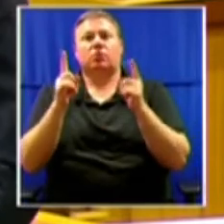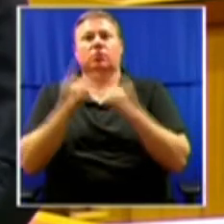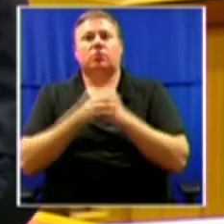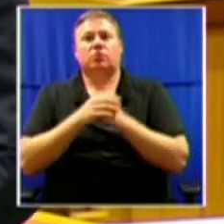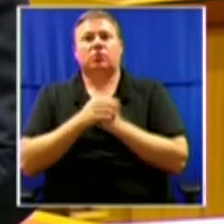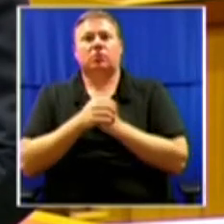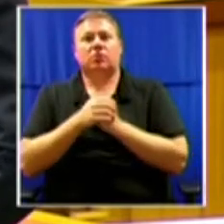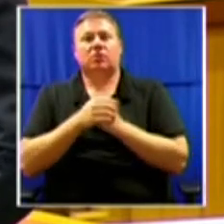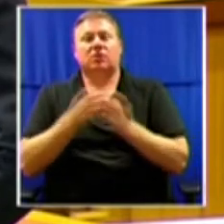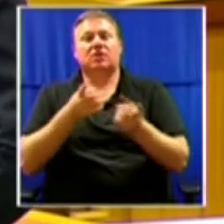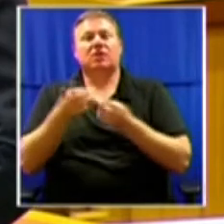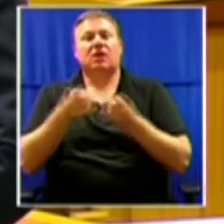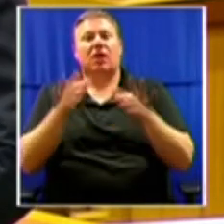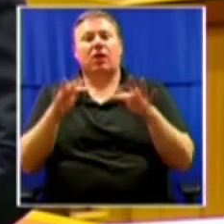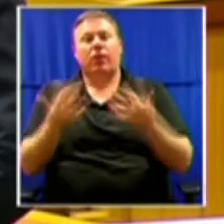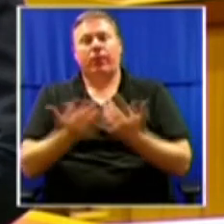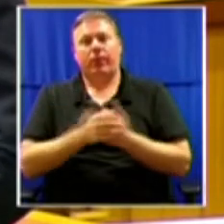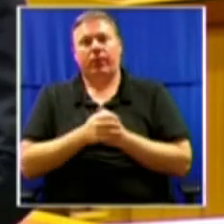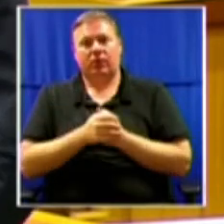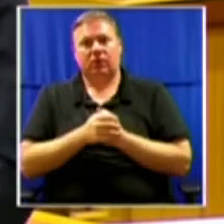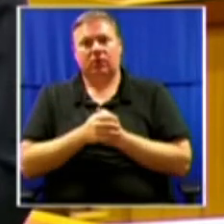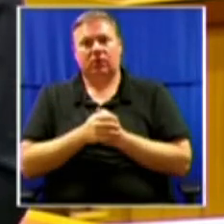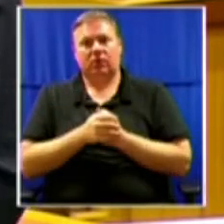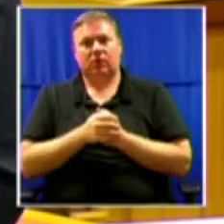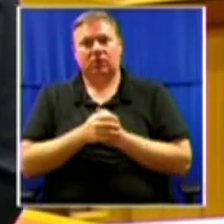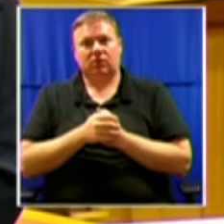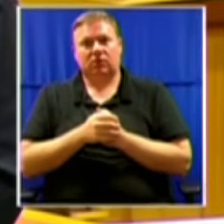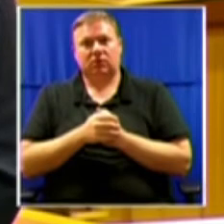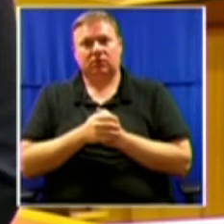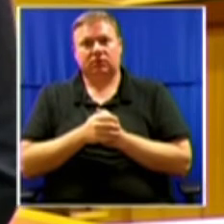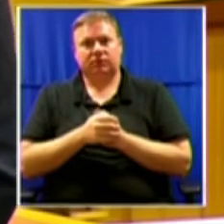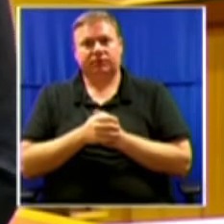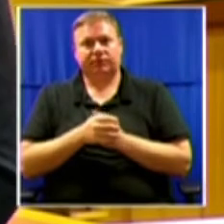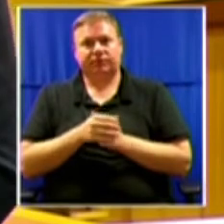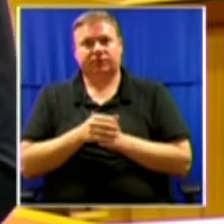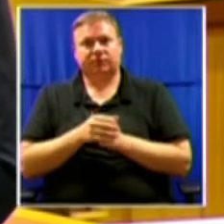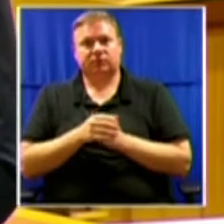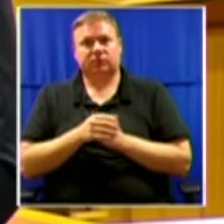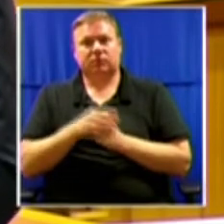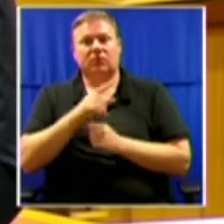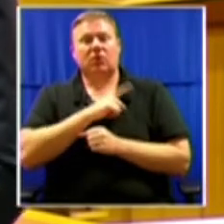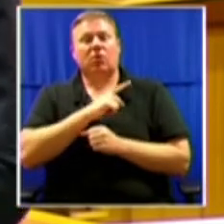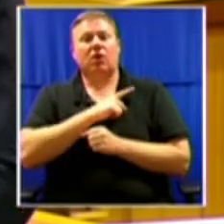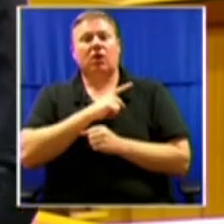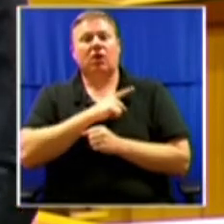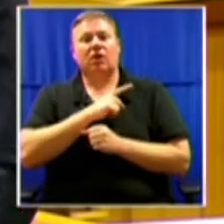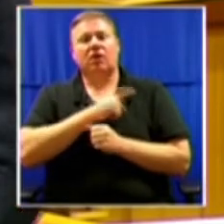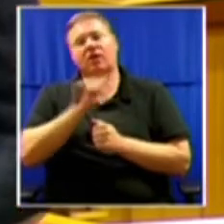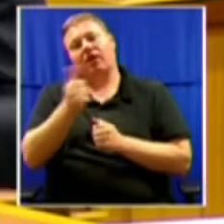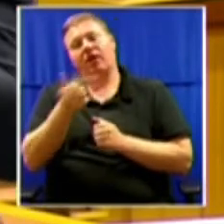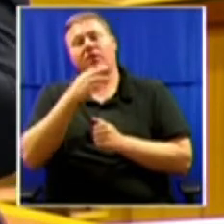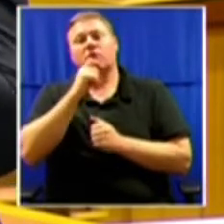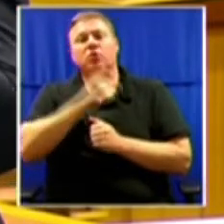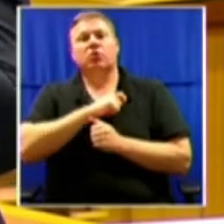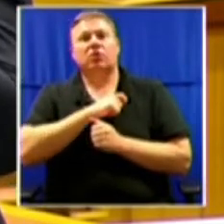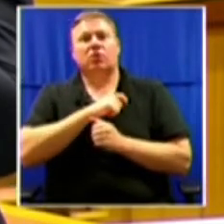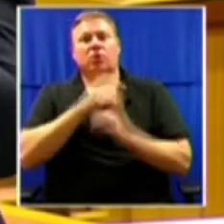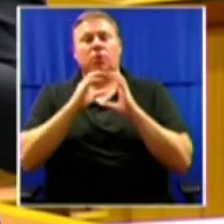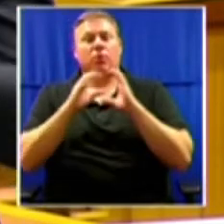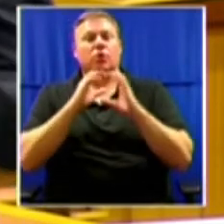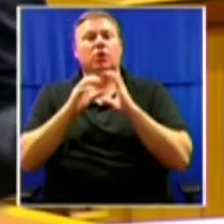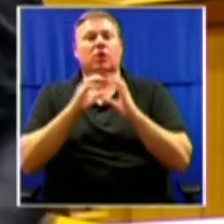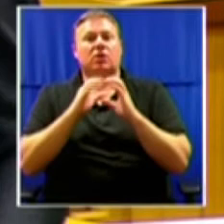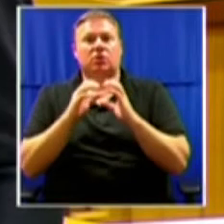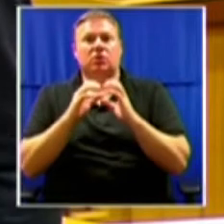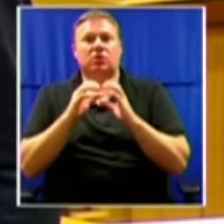with it in terms of this issue, because the other reality is that communication may also need